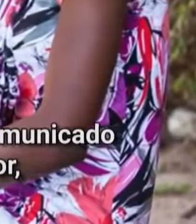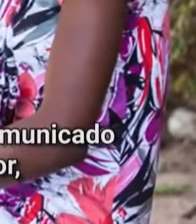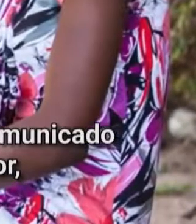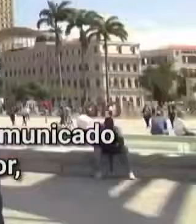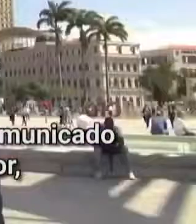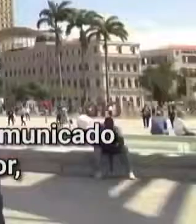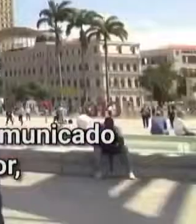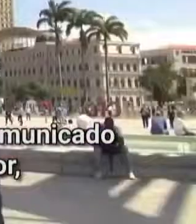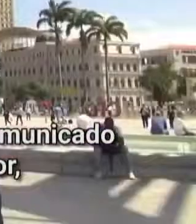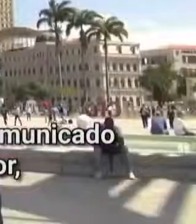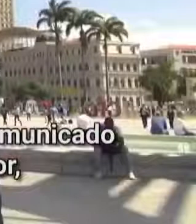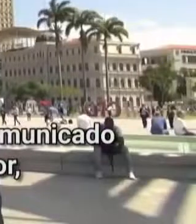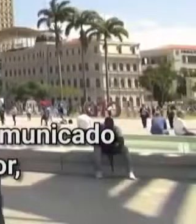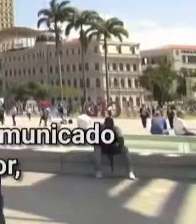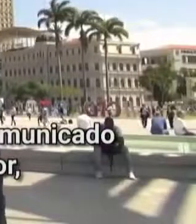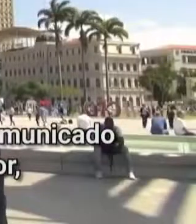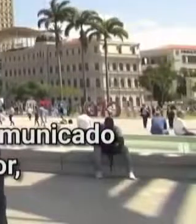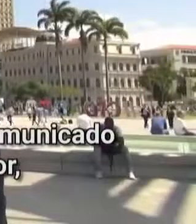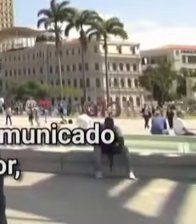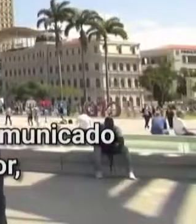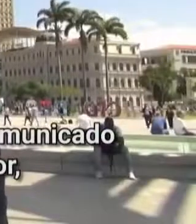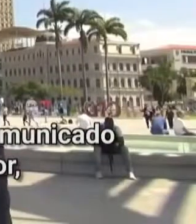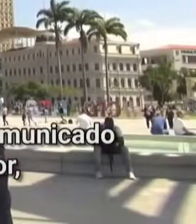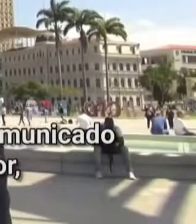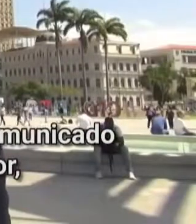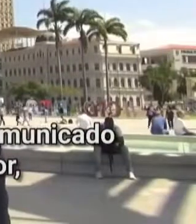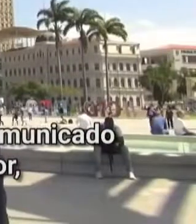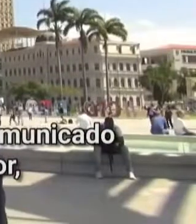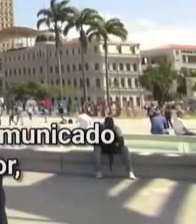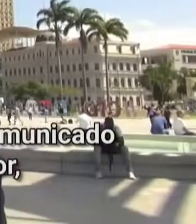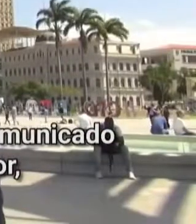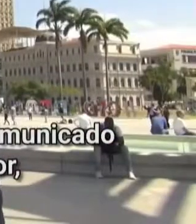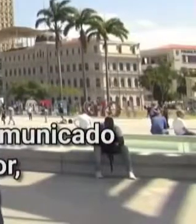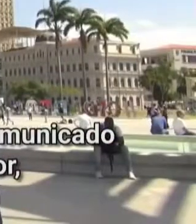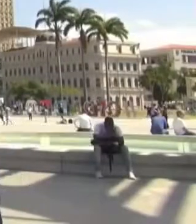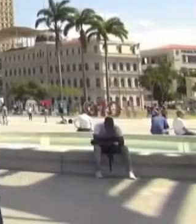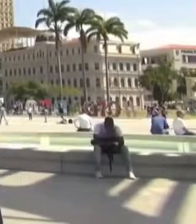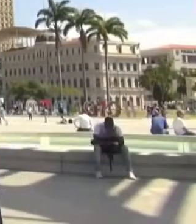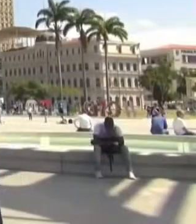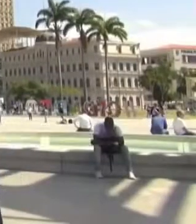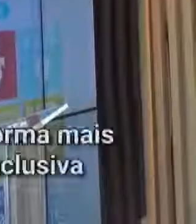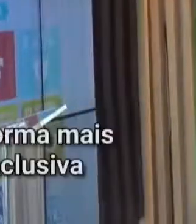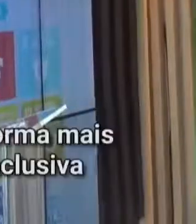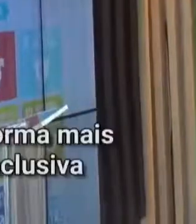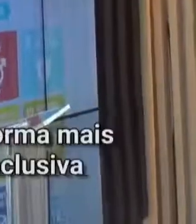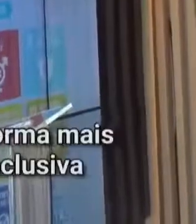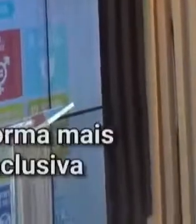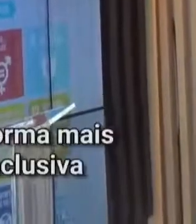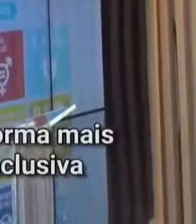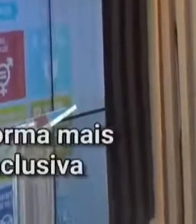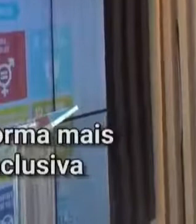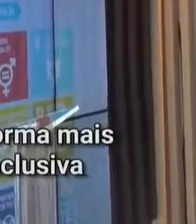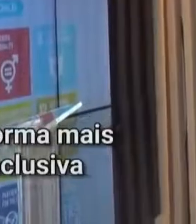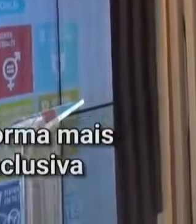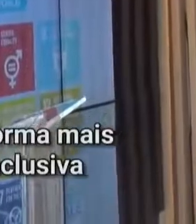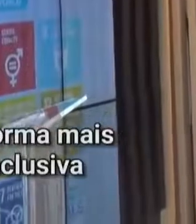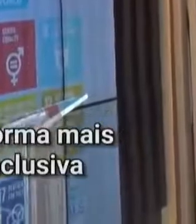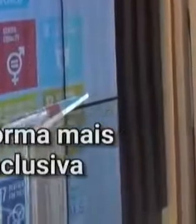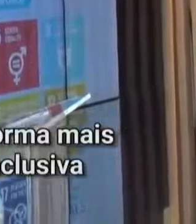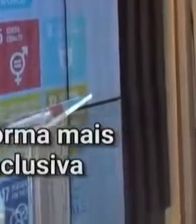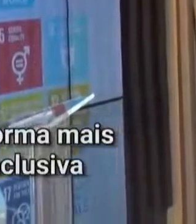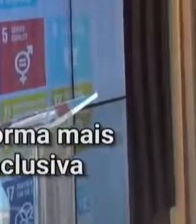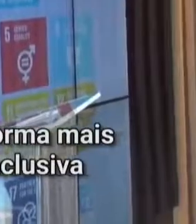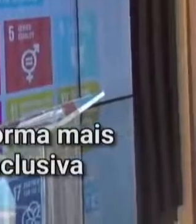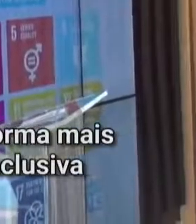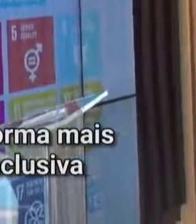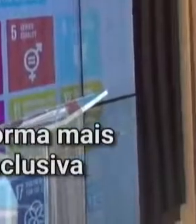it is communicated or exchanged between sender and receiver, we are arguing that it should be